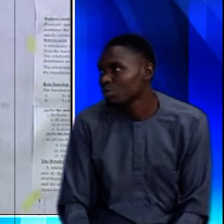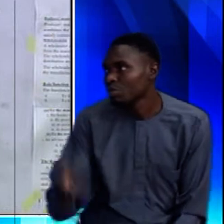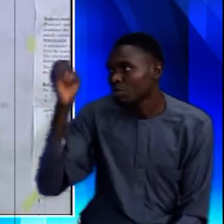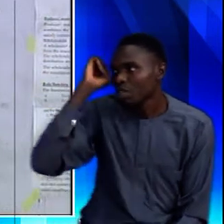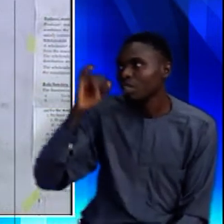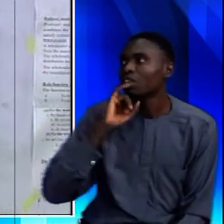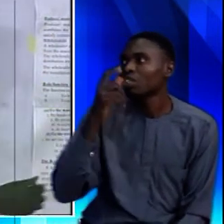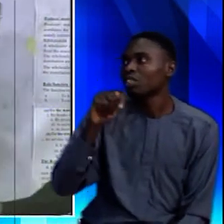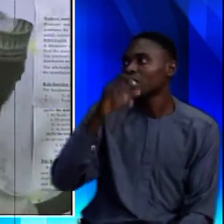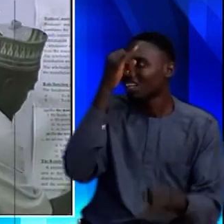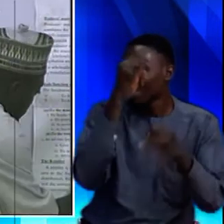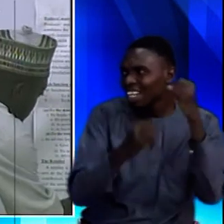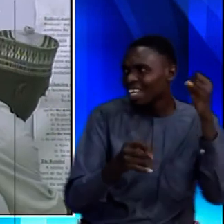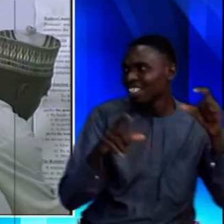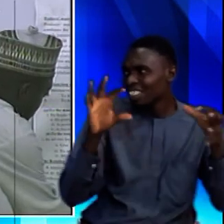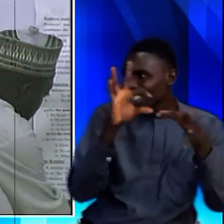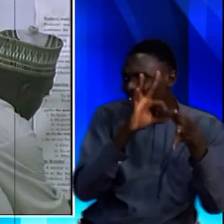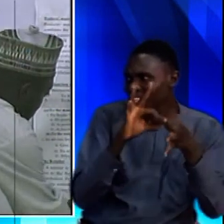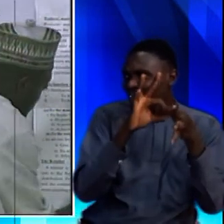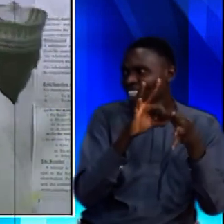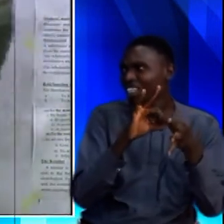What's mean by new product?